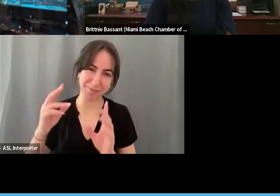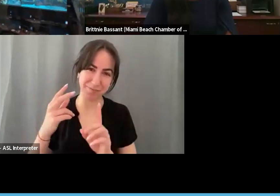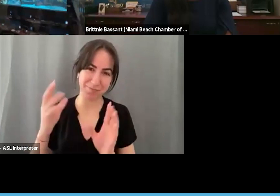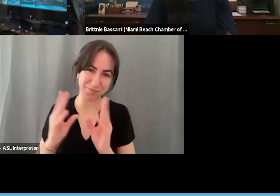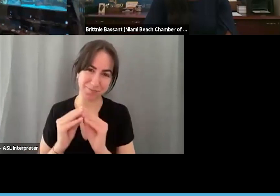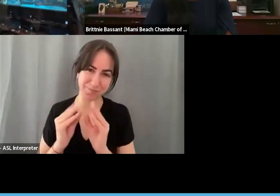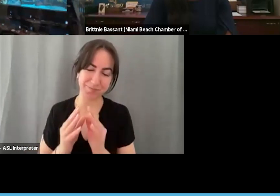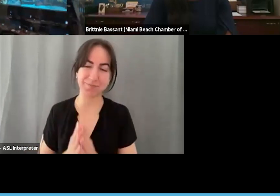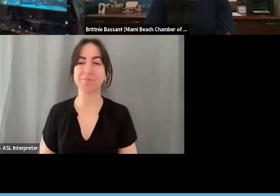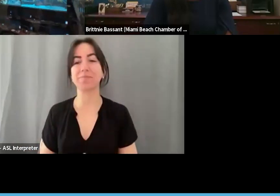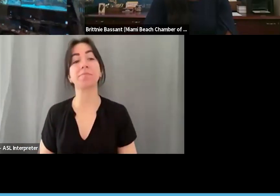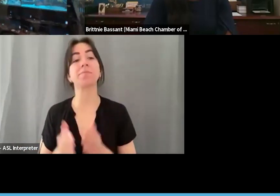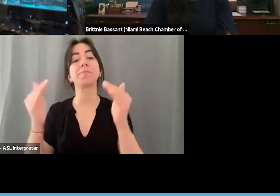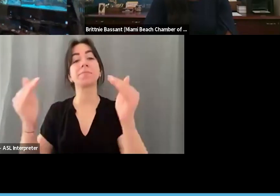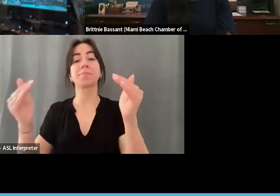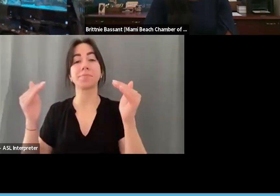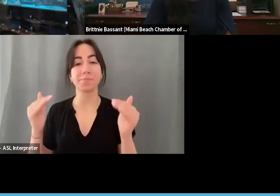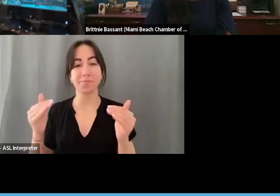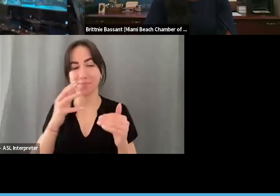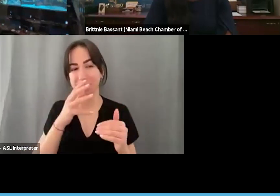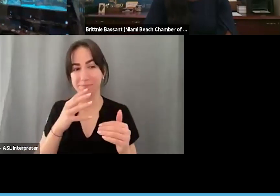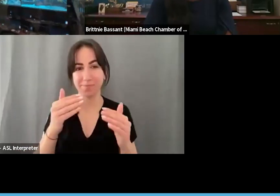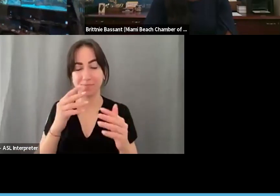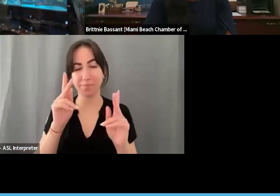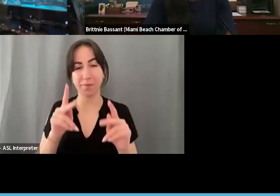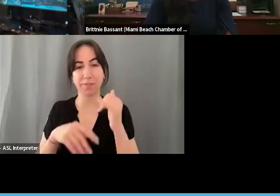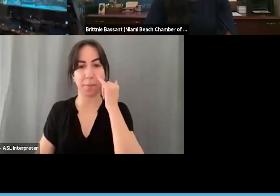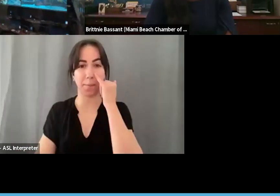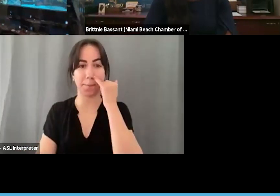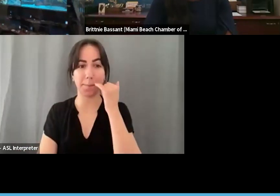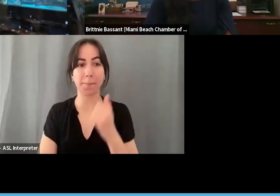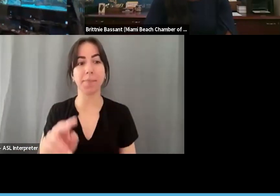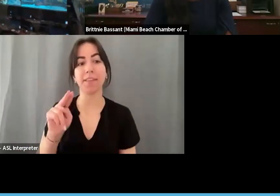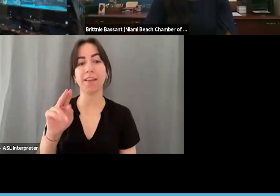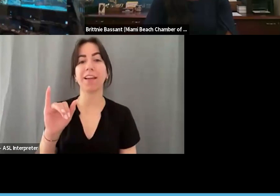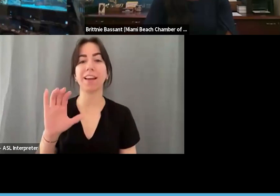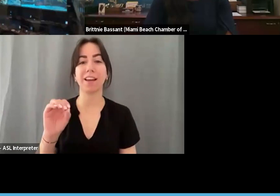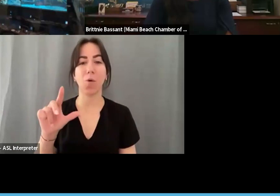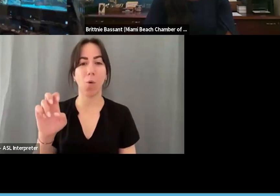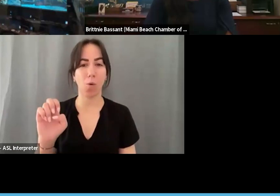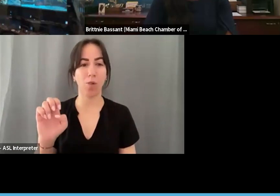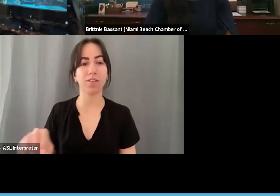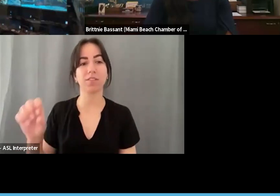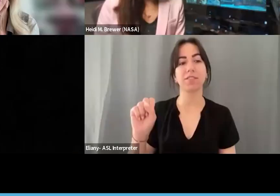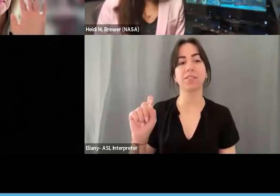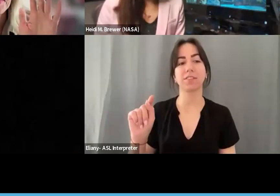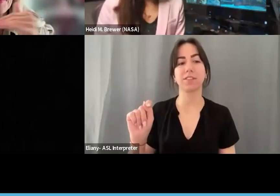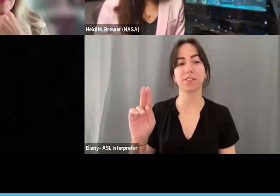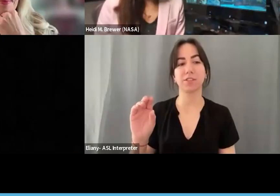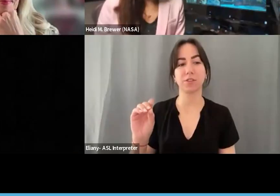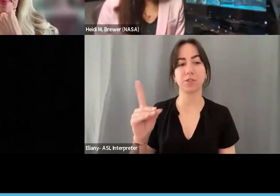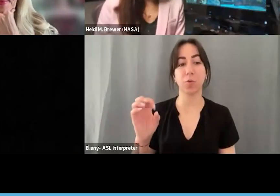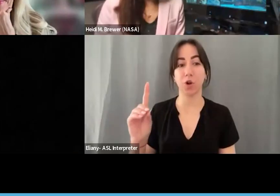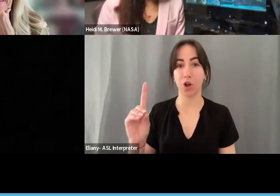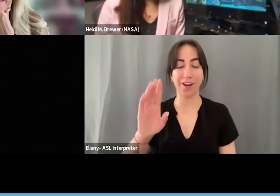panel. Next up, we have Nicole Stodard, adding to the spotlight.